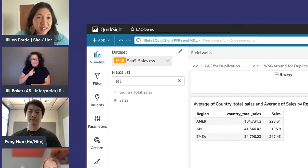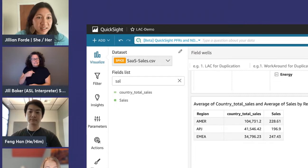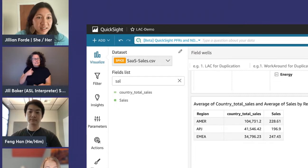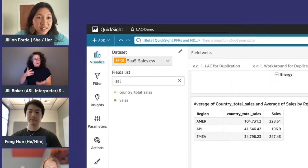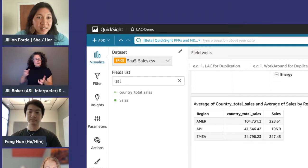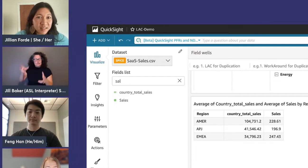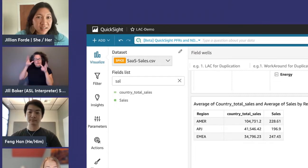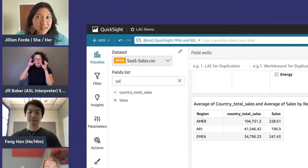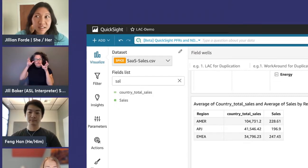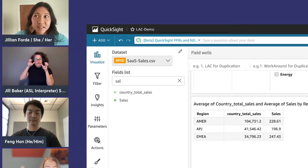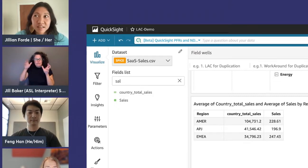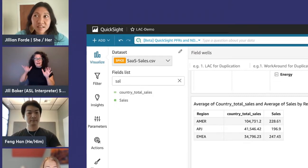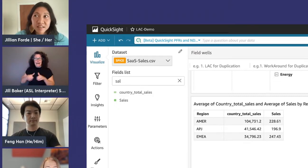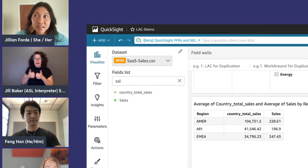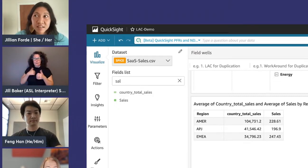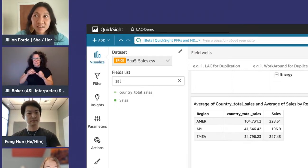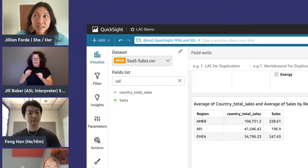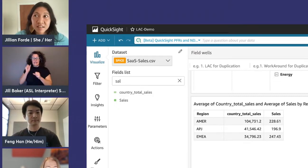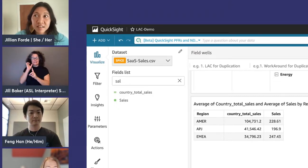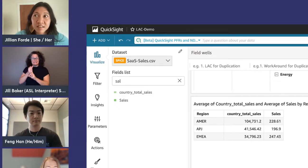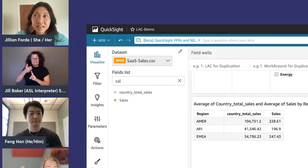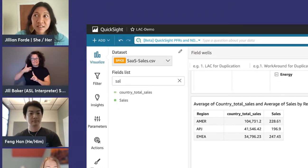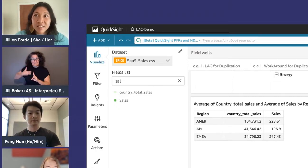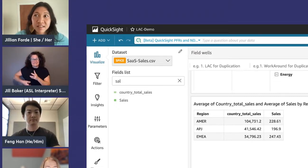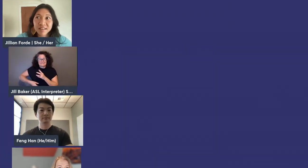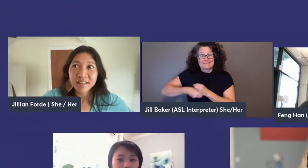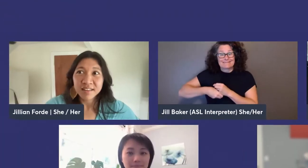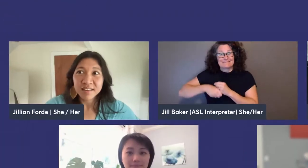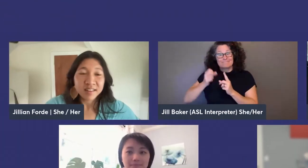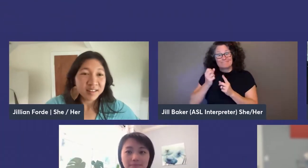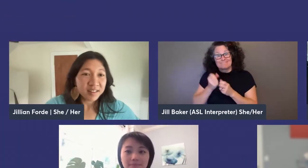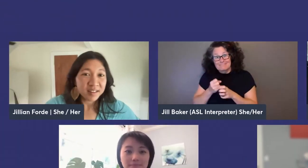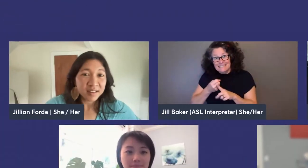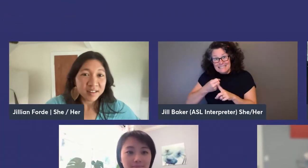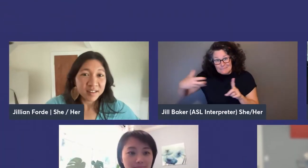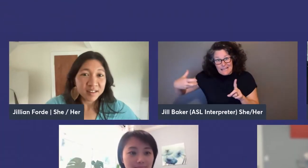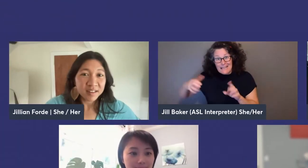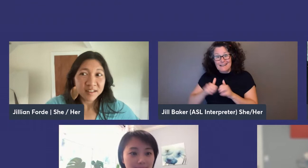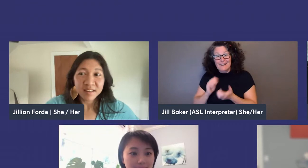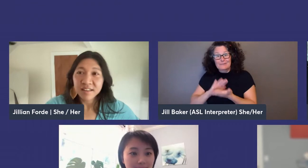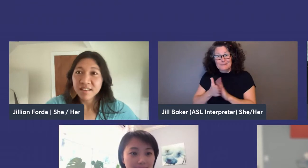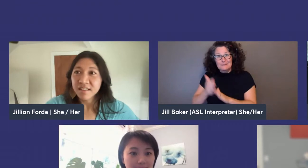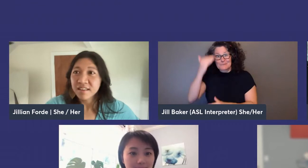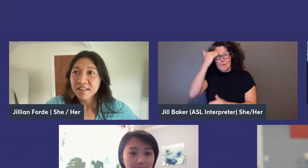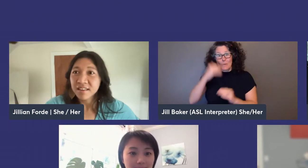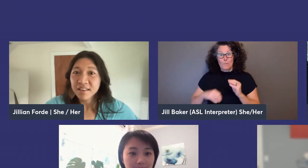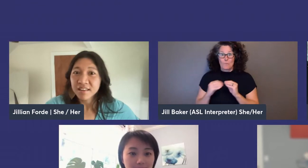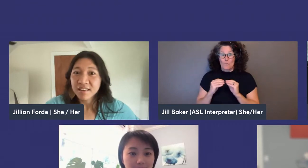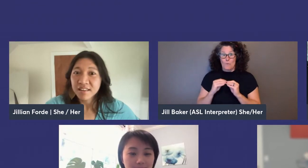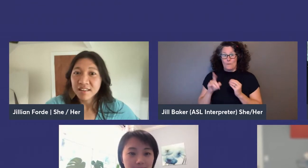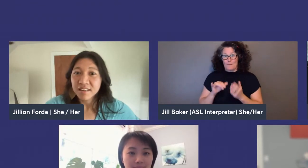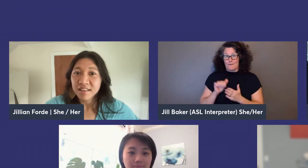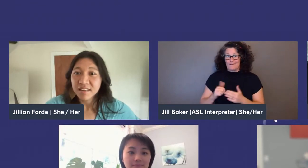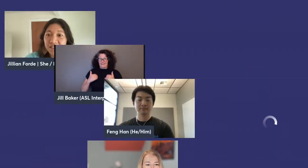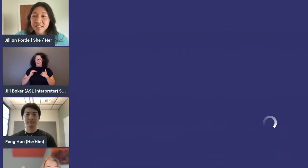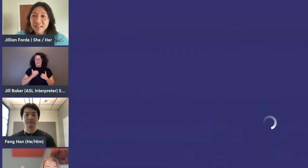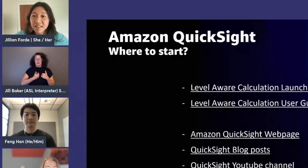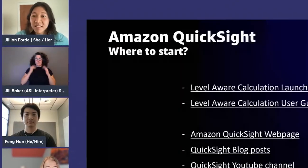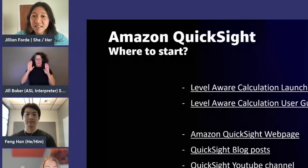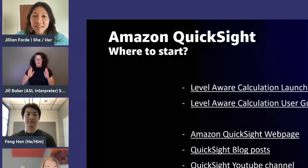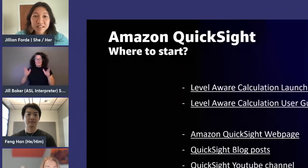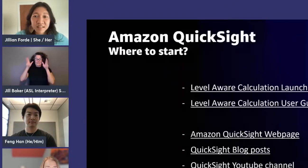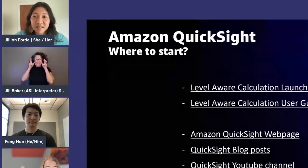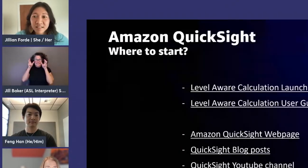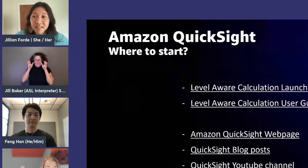hear how we can build on this and how we can get to know more and have our wonderful listeners have